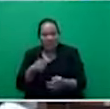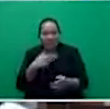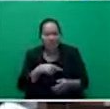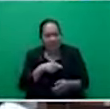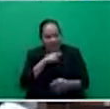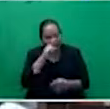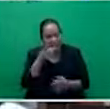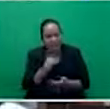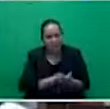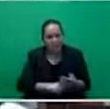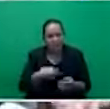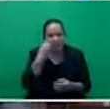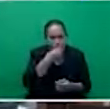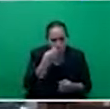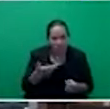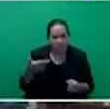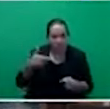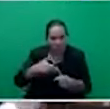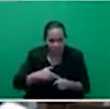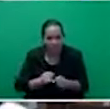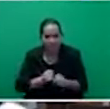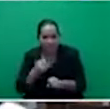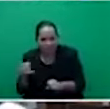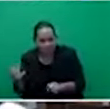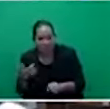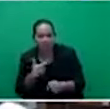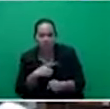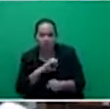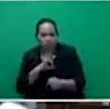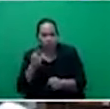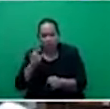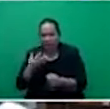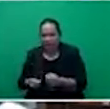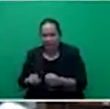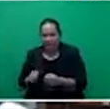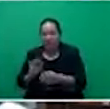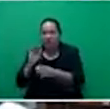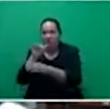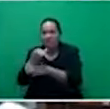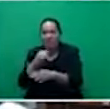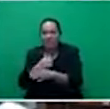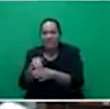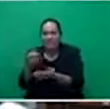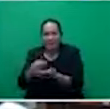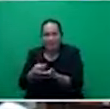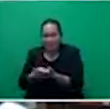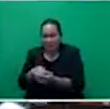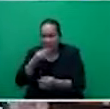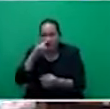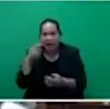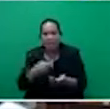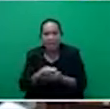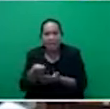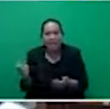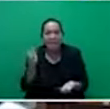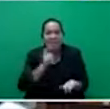food and other necessities and even medicine because they don't have the exchange, foreign reserves. They cannot pay their debt because of